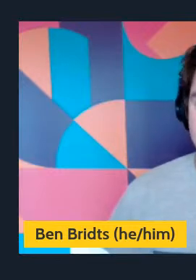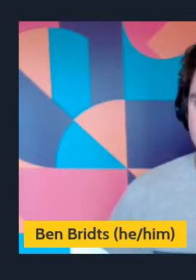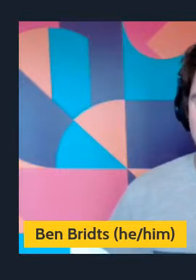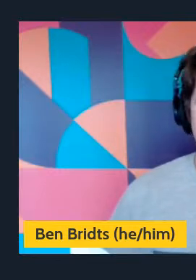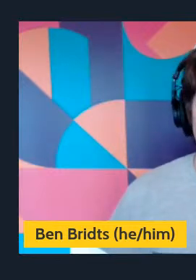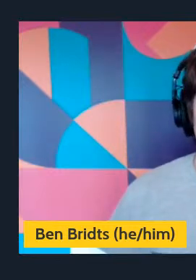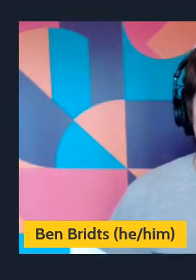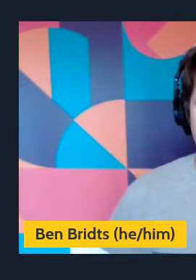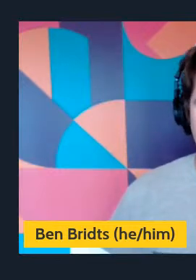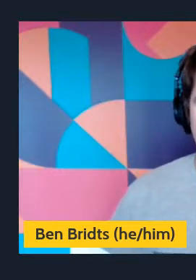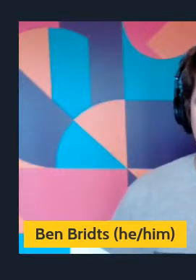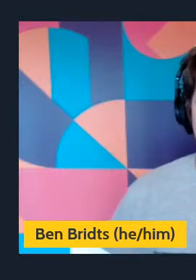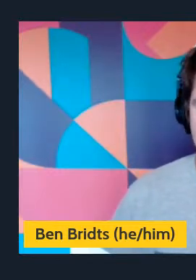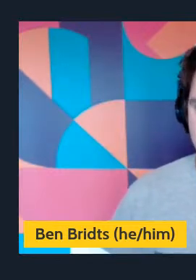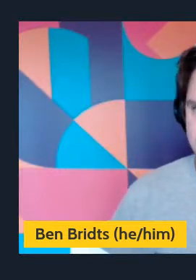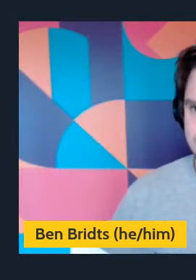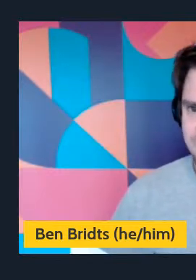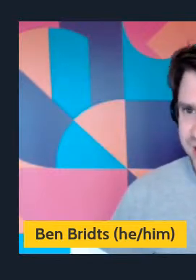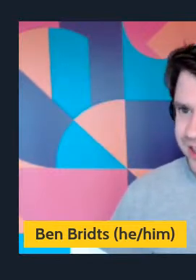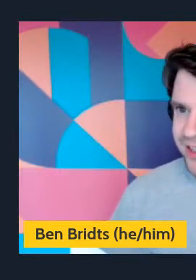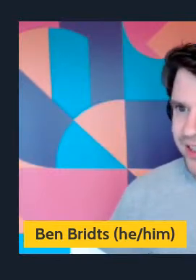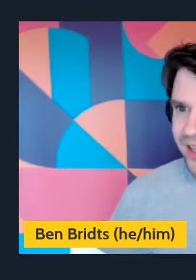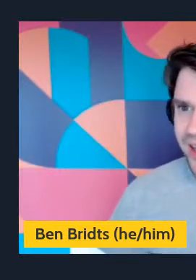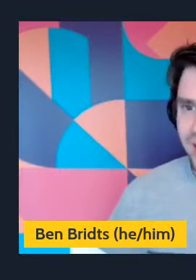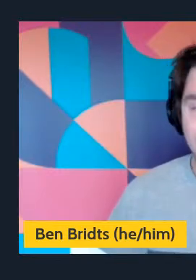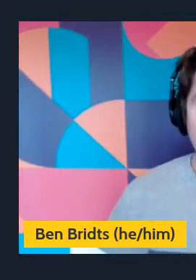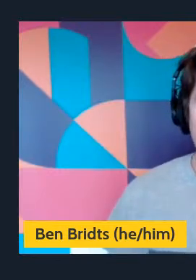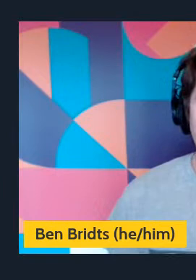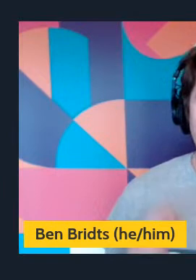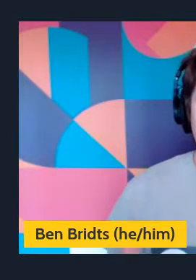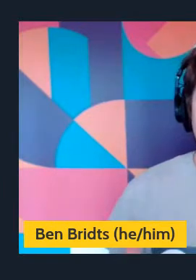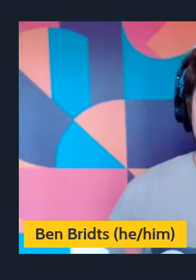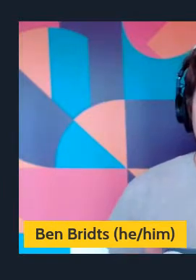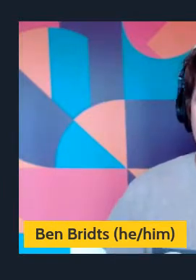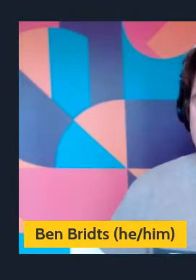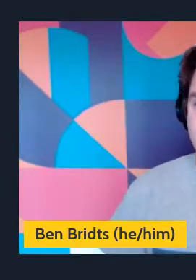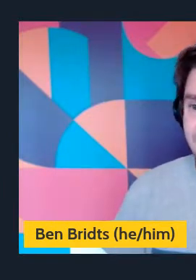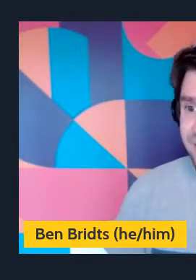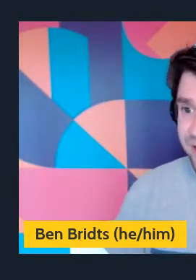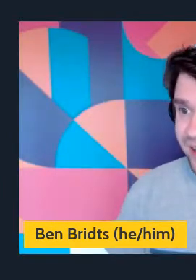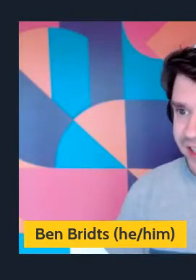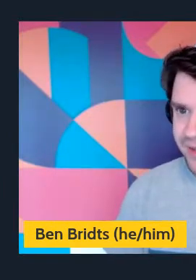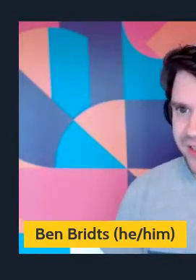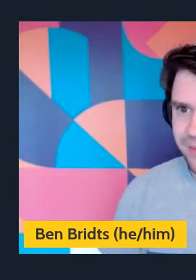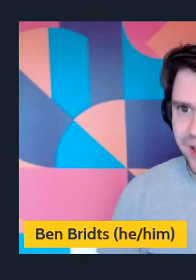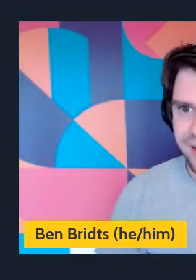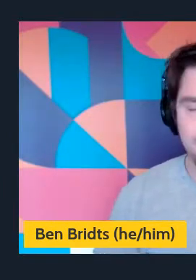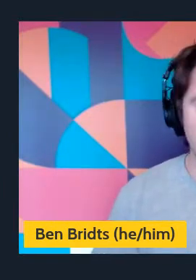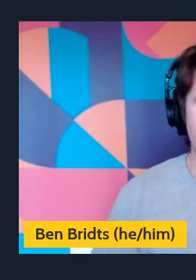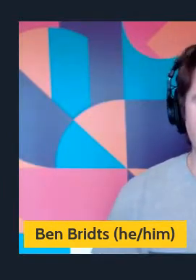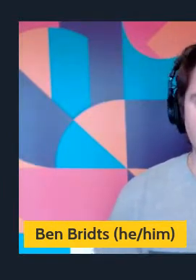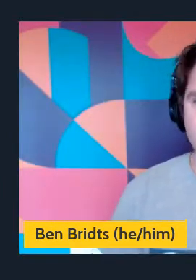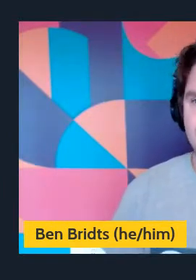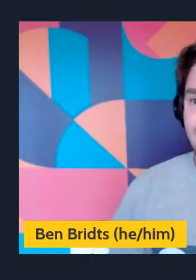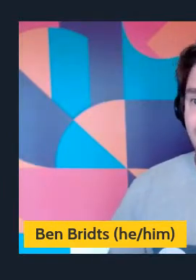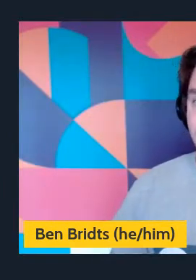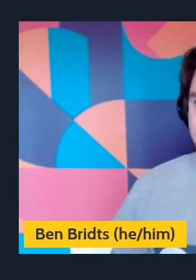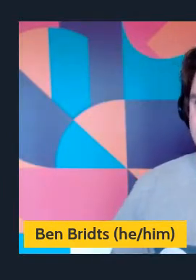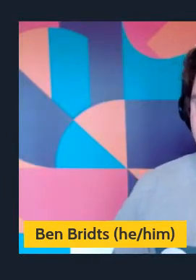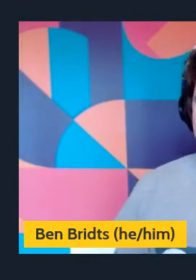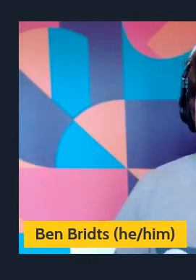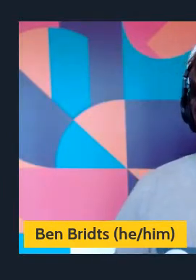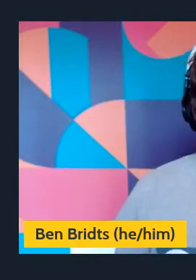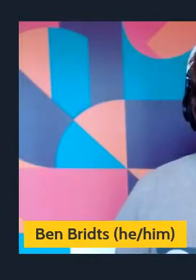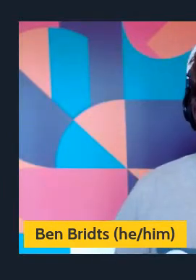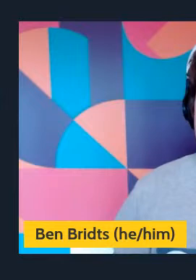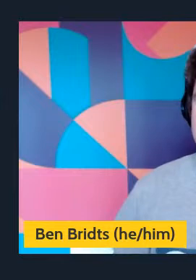because we have like a full day of very awesome sessions. Before we start with that, I have some announcements to make. First of all, I want